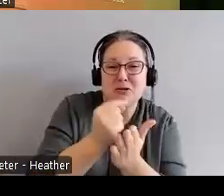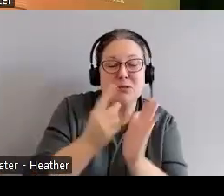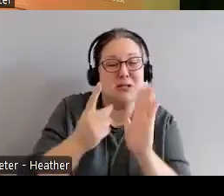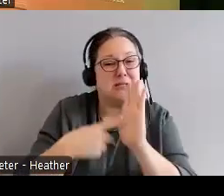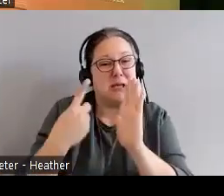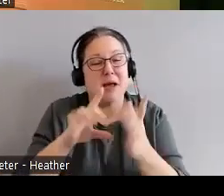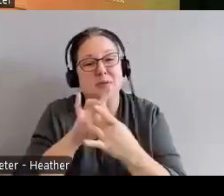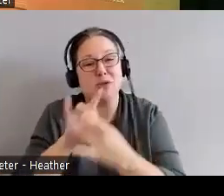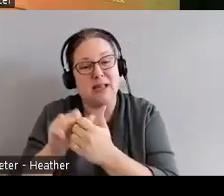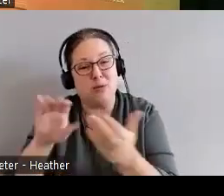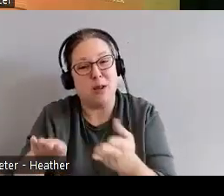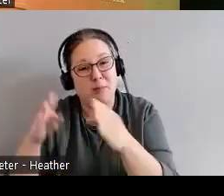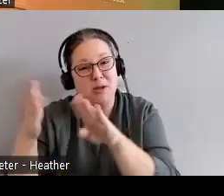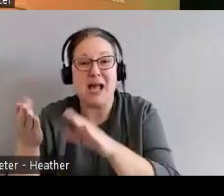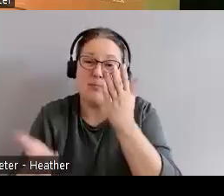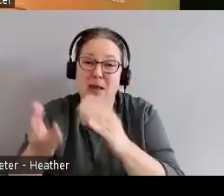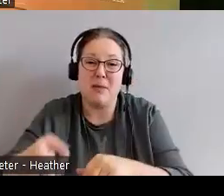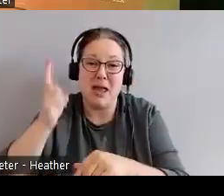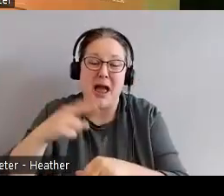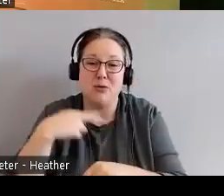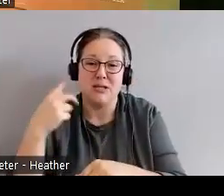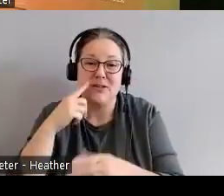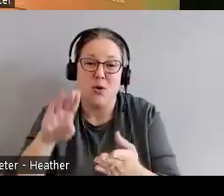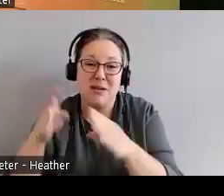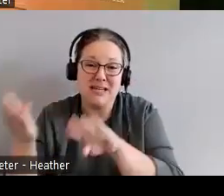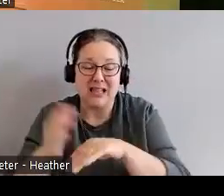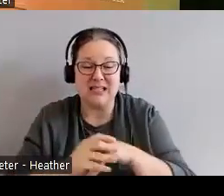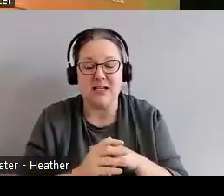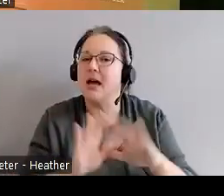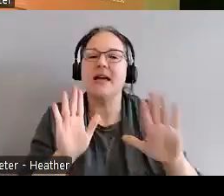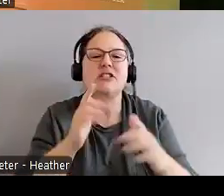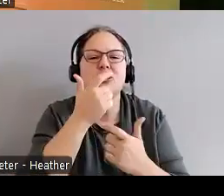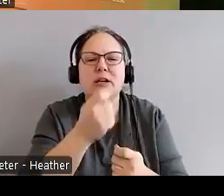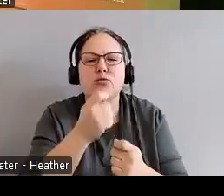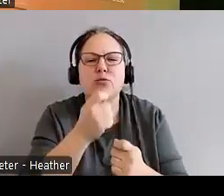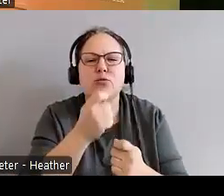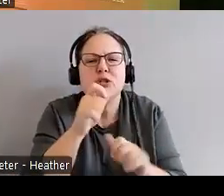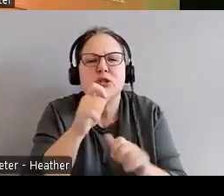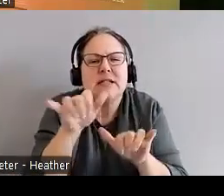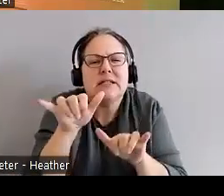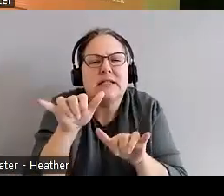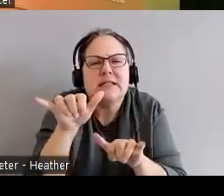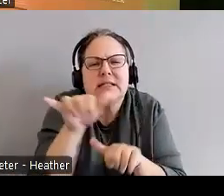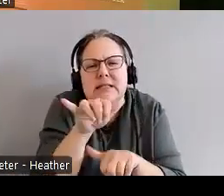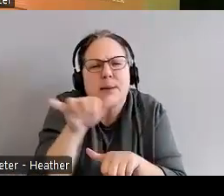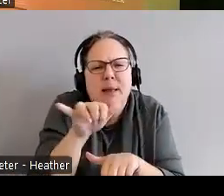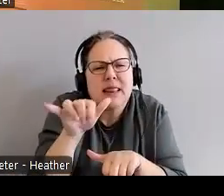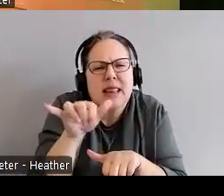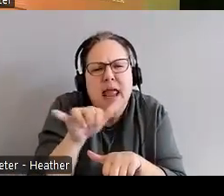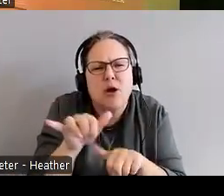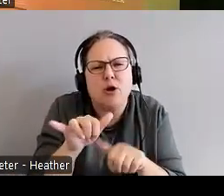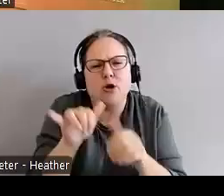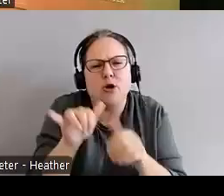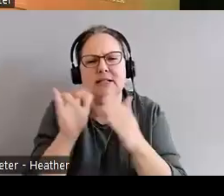mortality, higher mortality as well. So there are these interesting similarities that I was thinking that the question